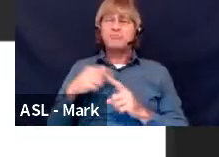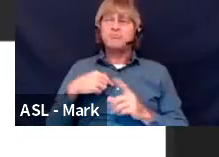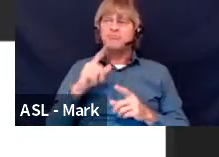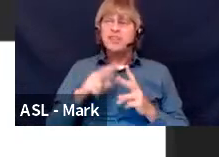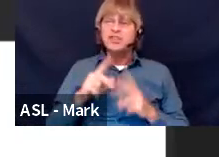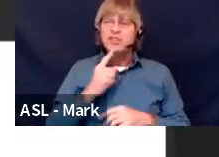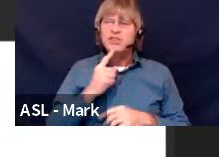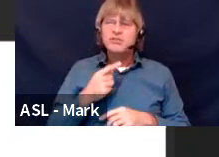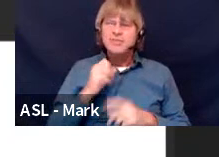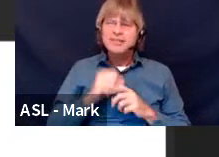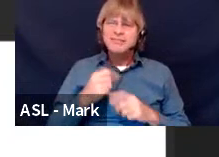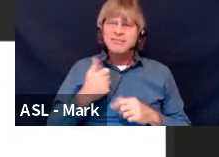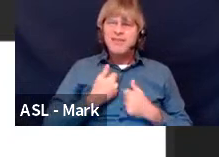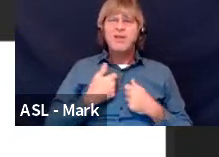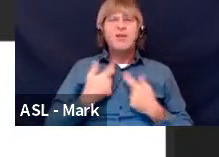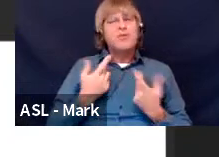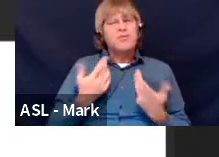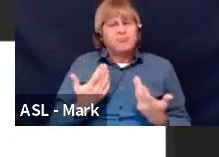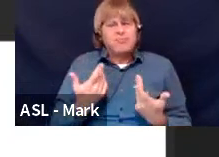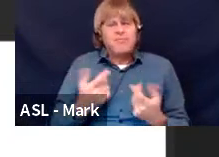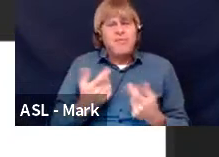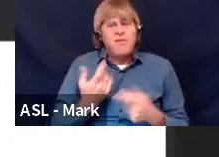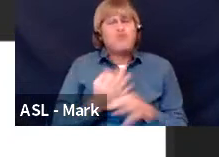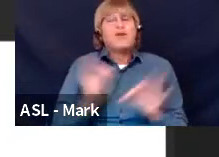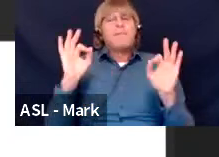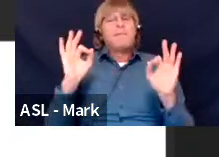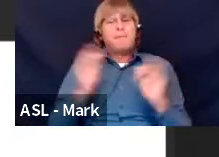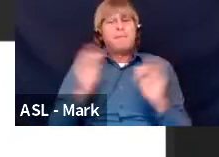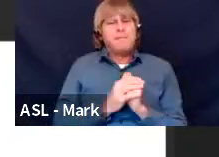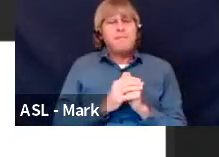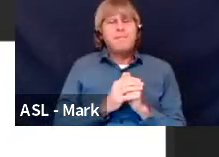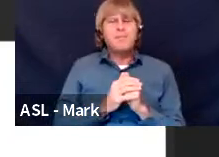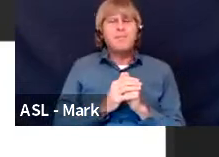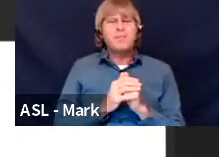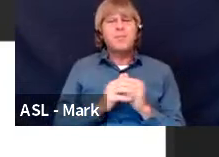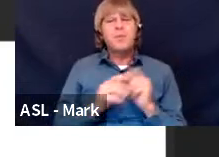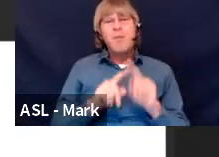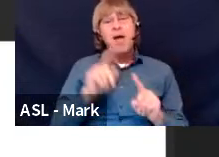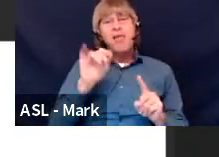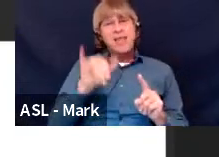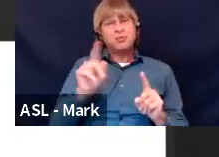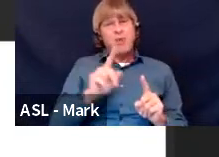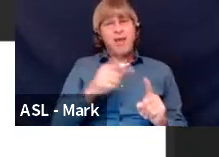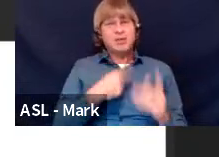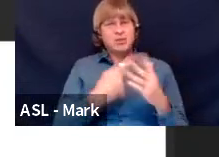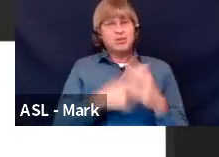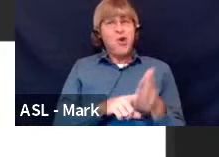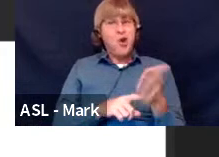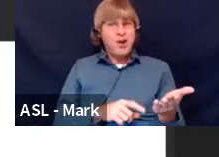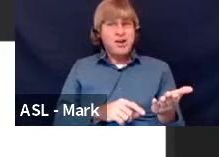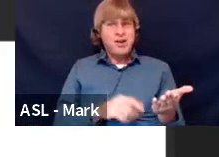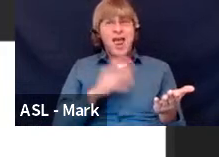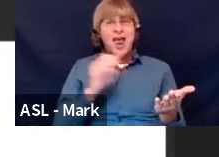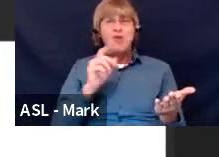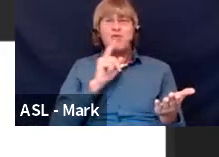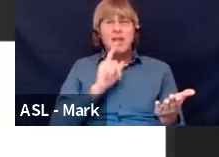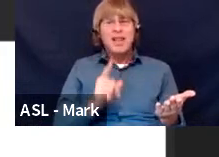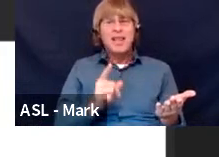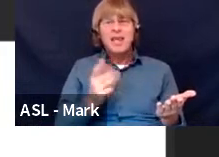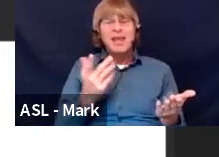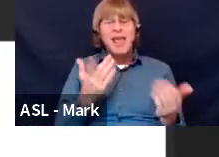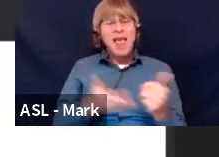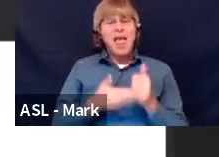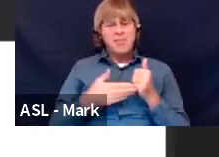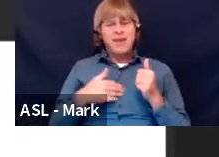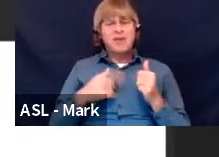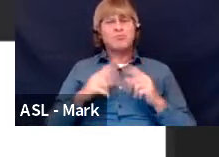it's very personal. But that's where I started, and it really helped